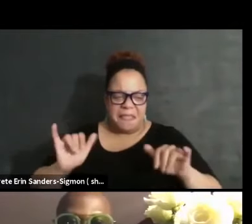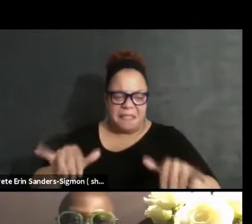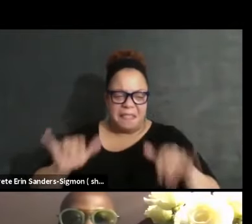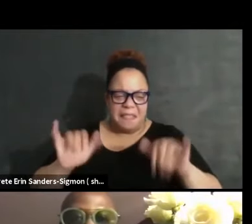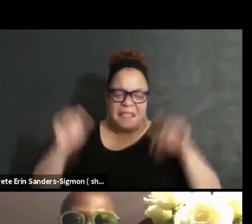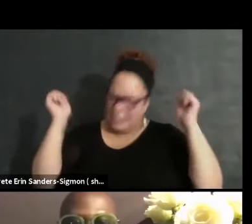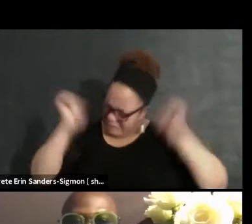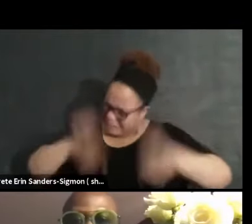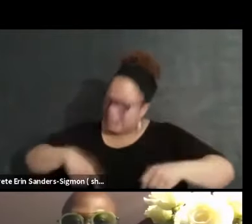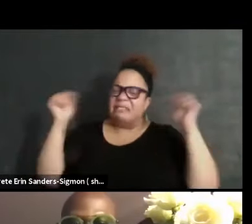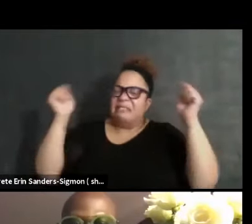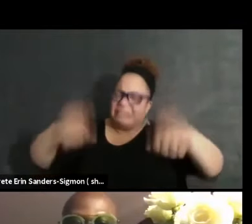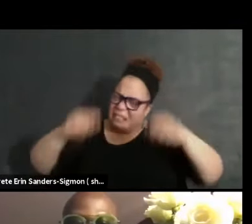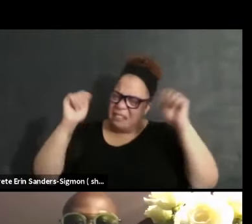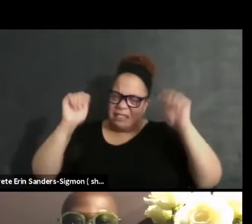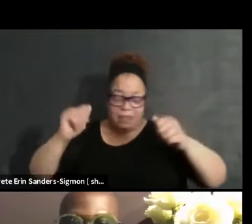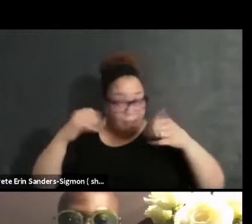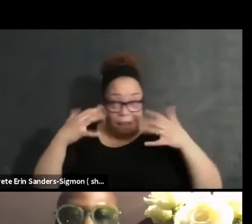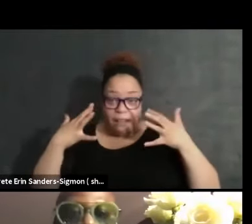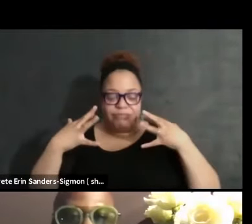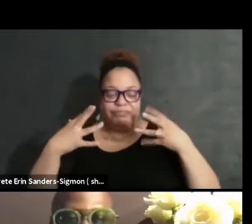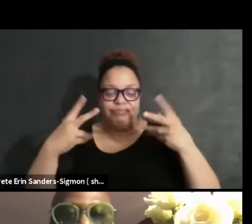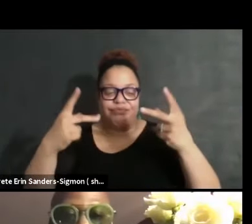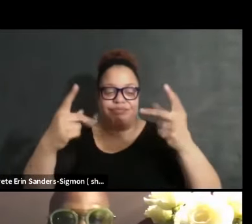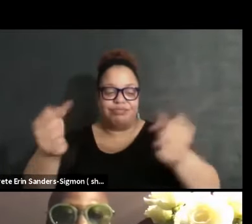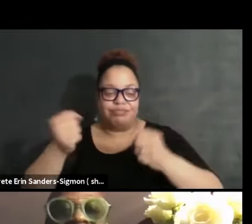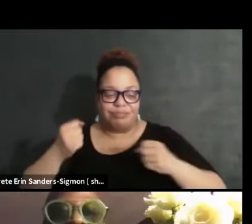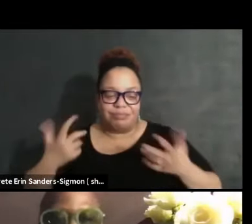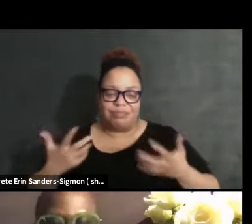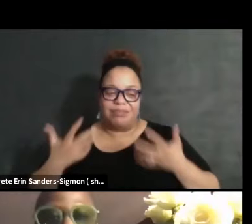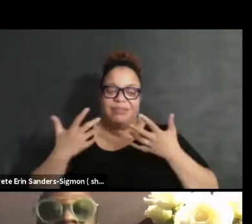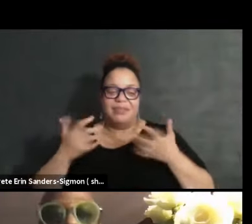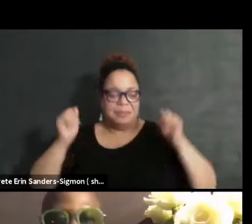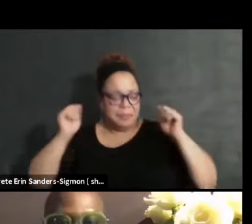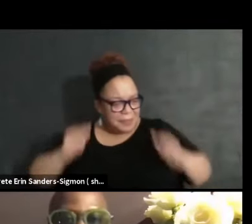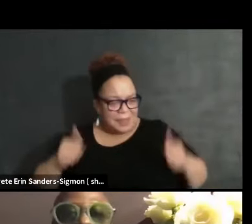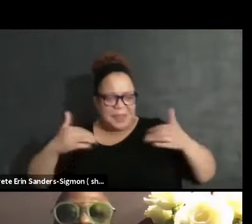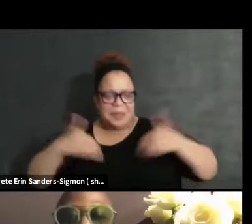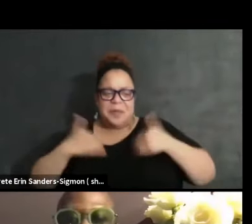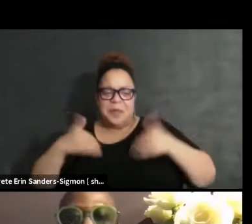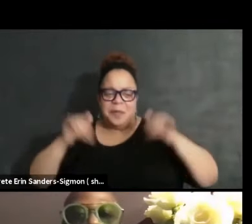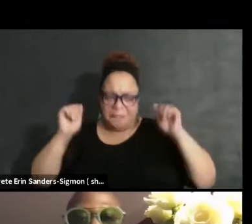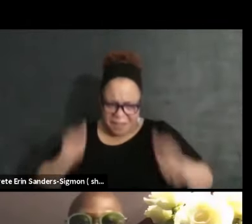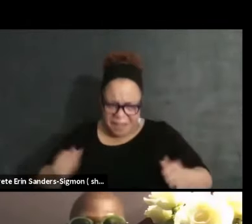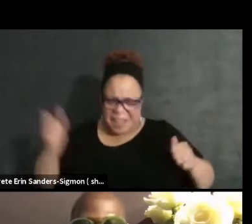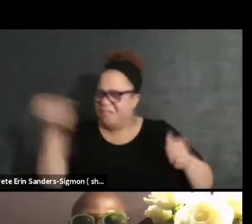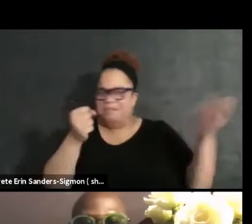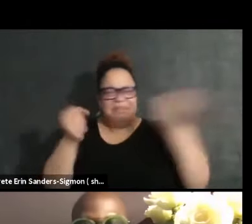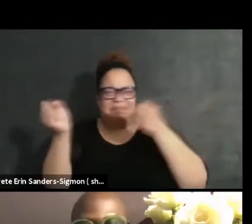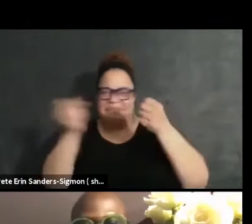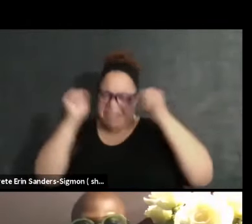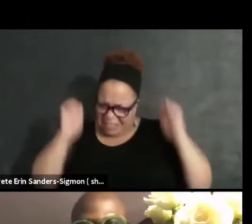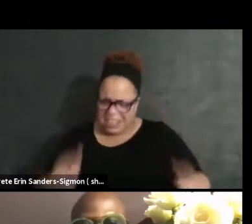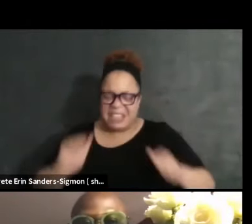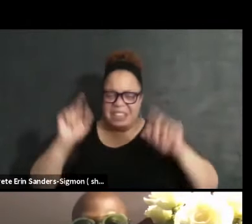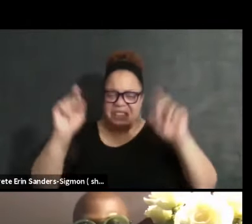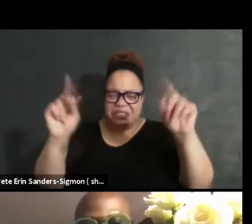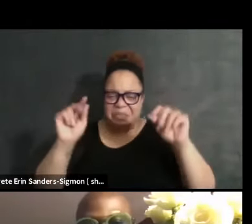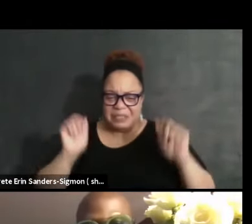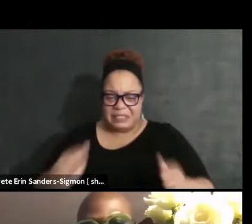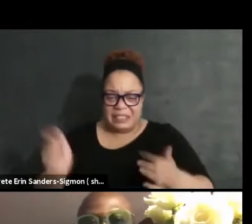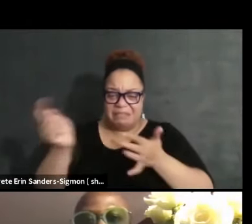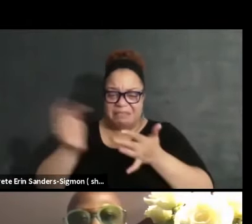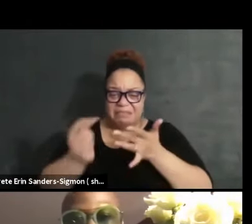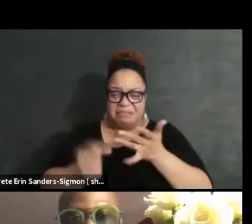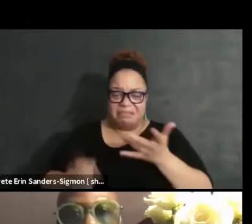deserve that. Yes, you deserve to make that happen. Yes, you can cultivate space in that way. She never knocked us. She only